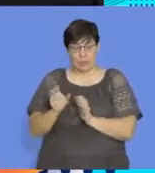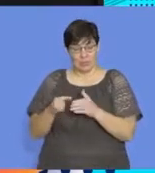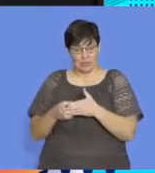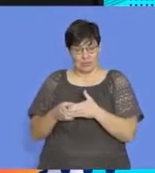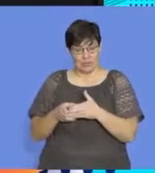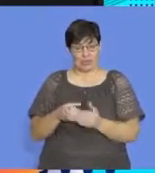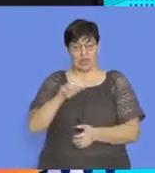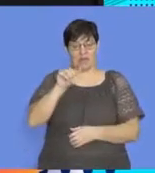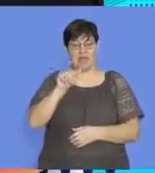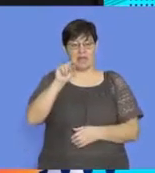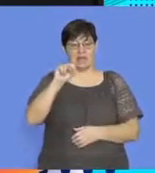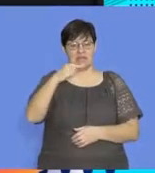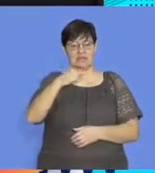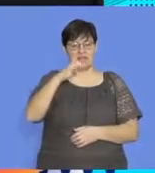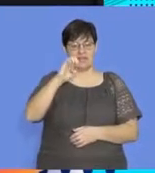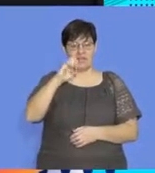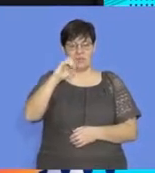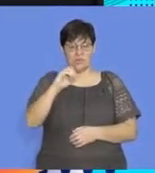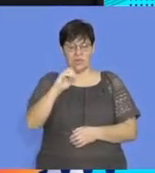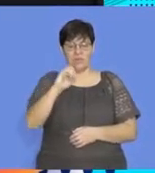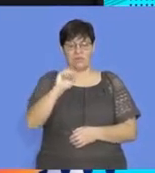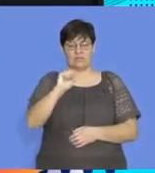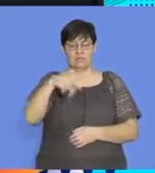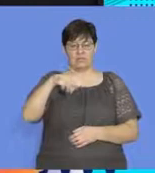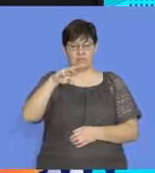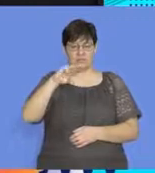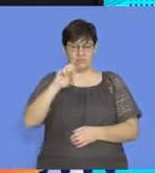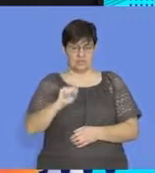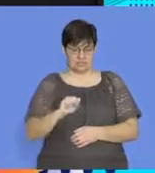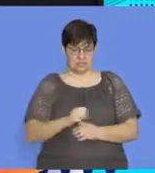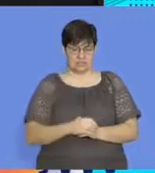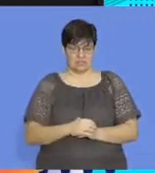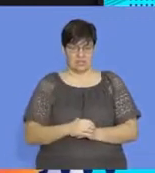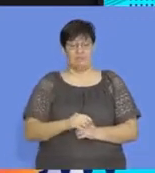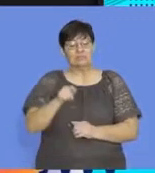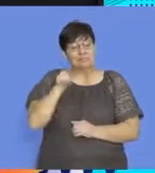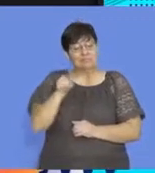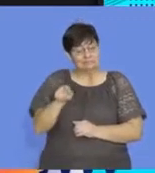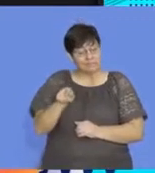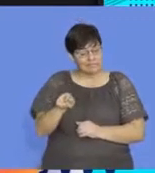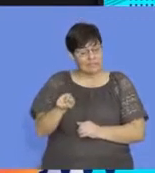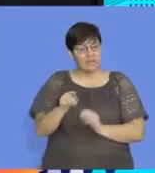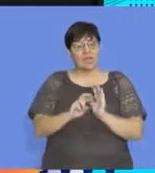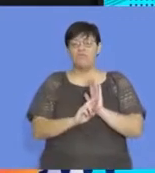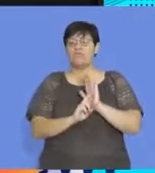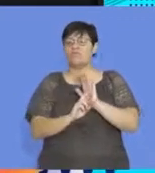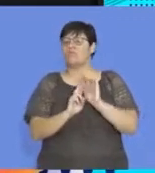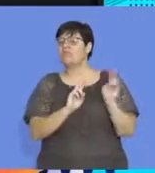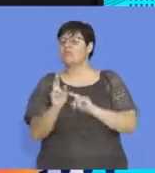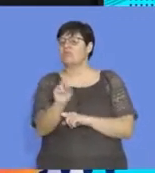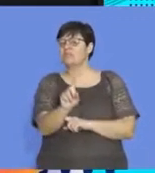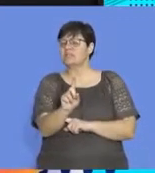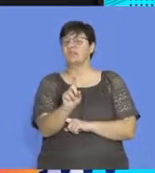the angiosperms. But they were also the most complex, because an angiosperm referred to a plant